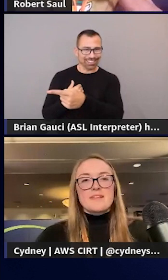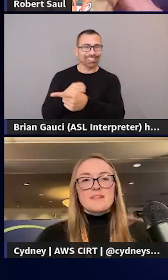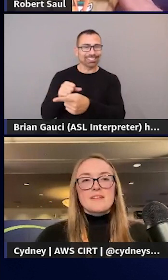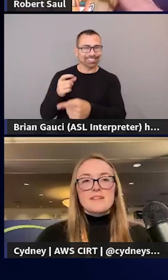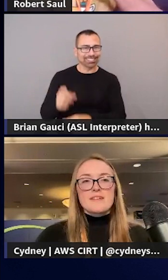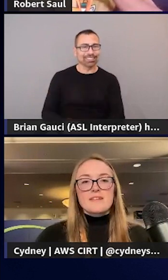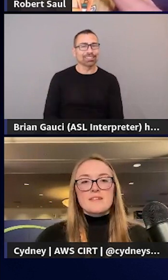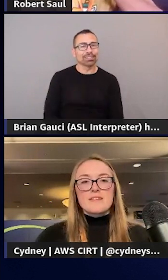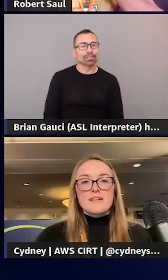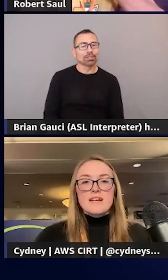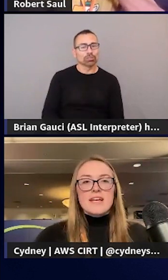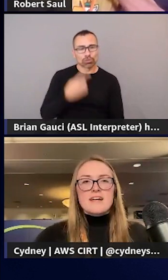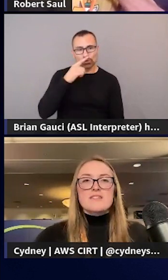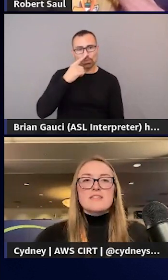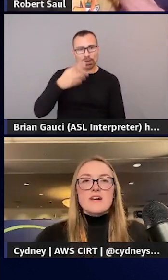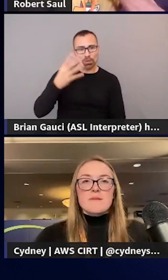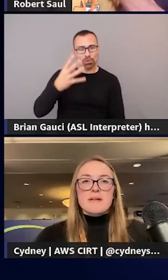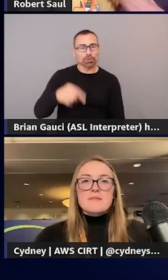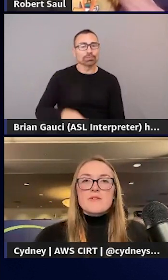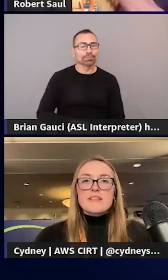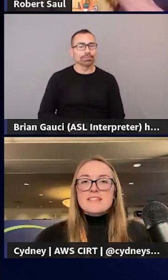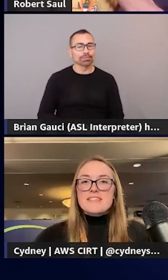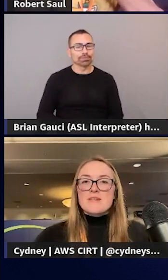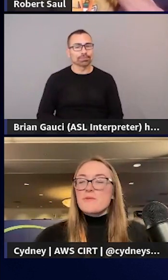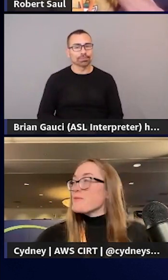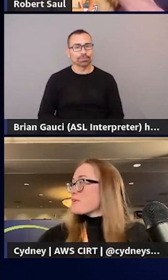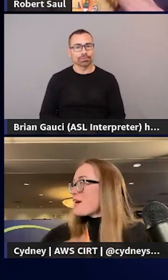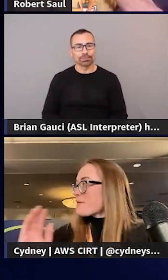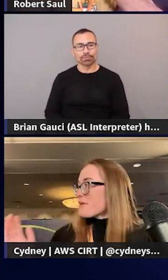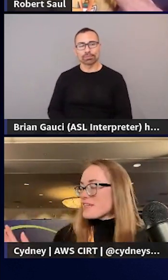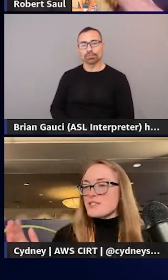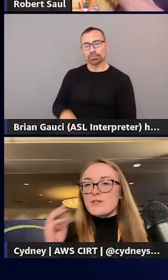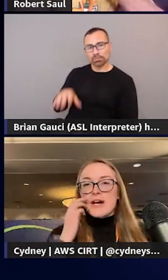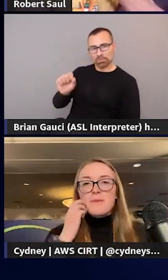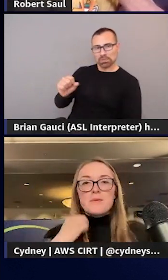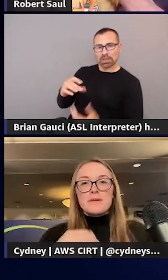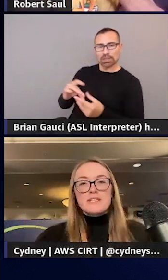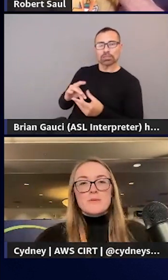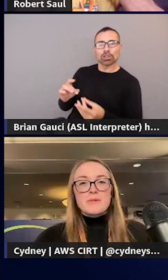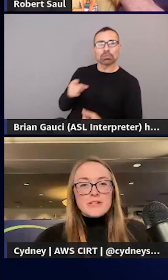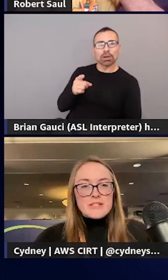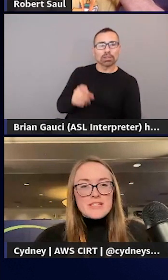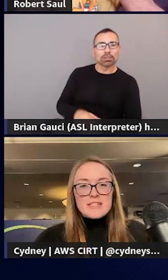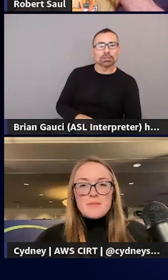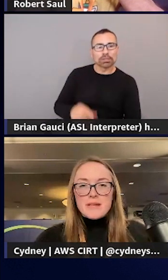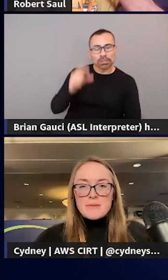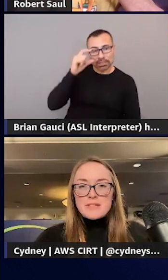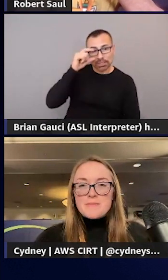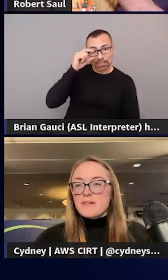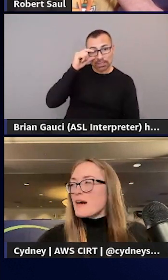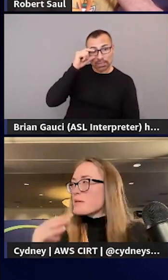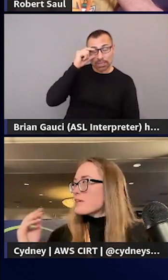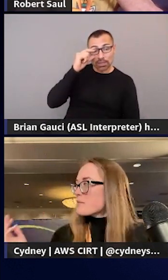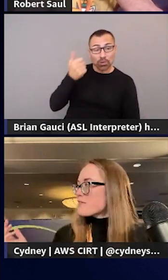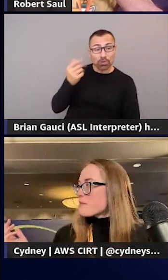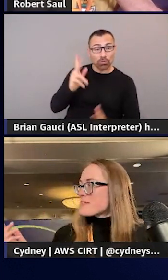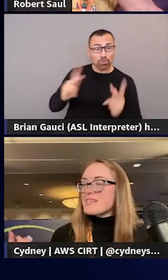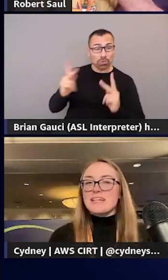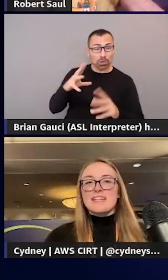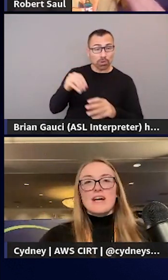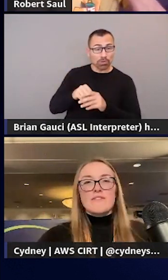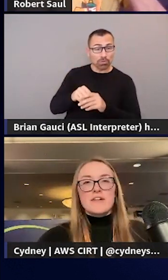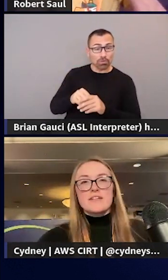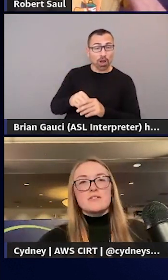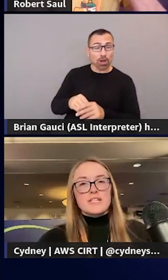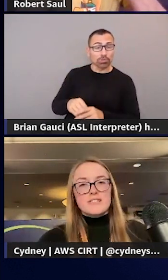Yeah, go through those. Yeah, so let's talk about them. So this credit where credit's due. A couple contributors to these playbooks, but Robert, correct me if I'm